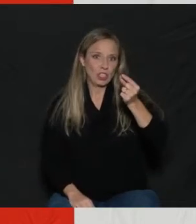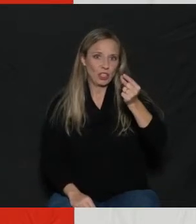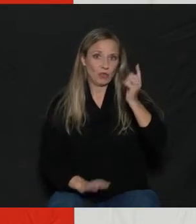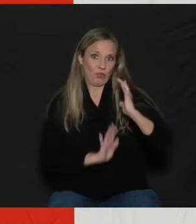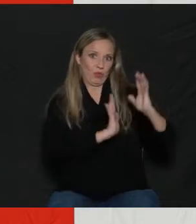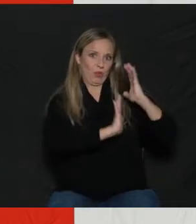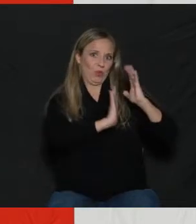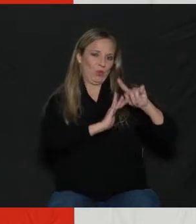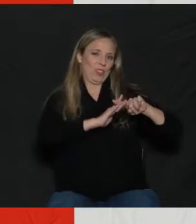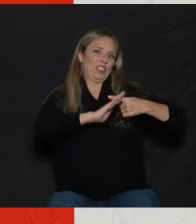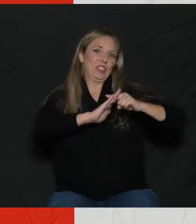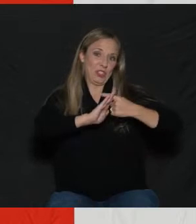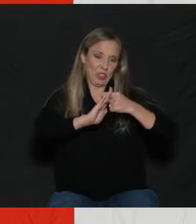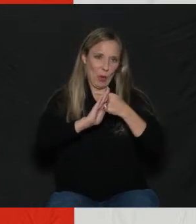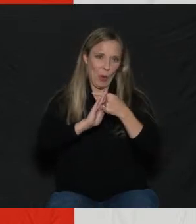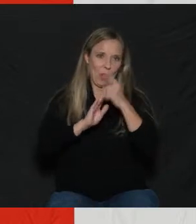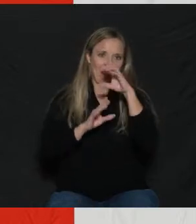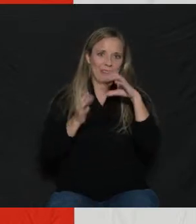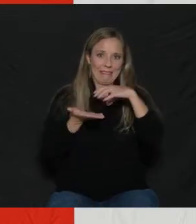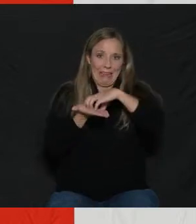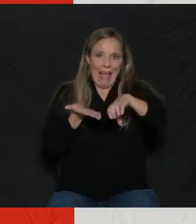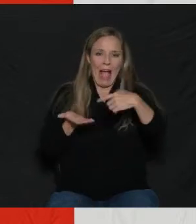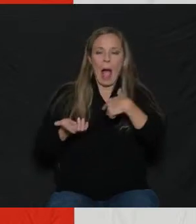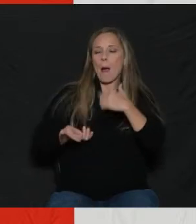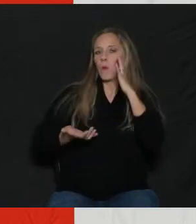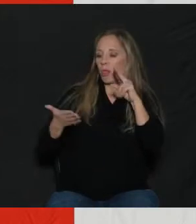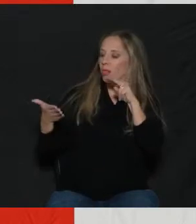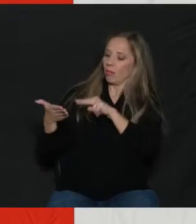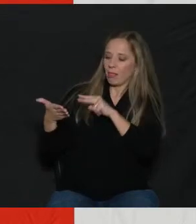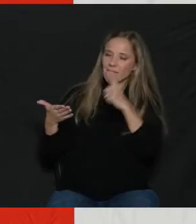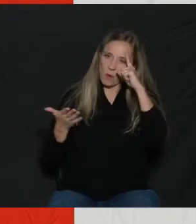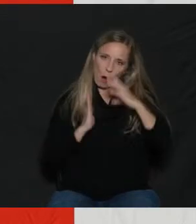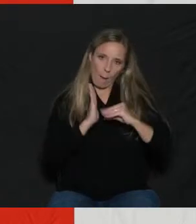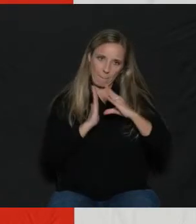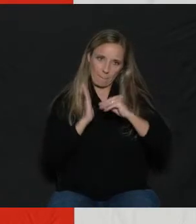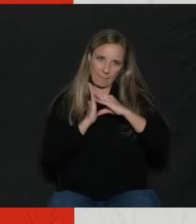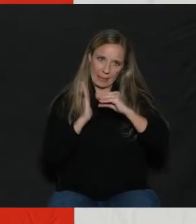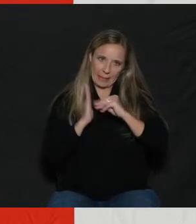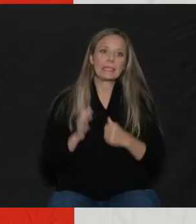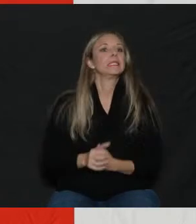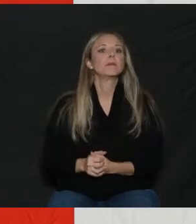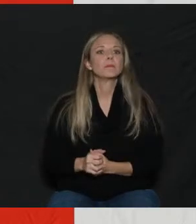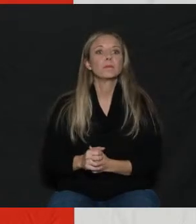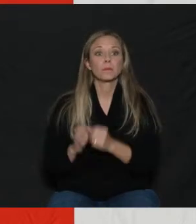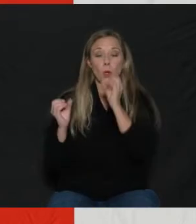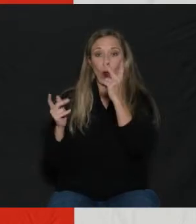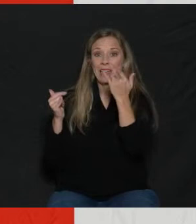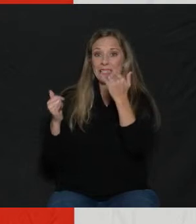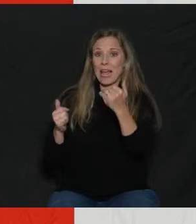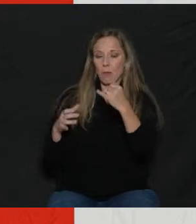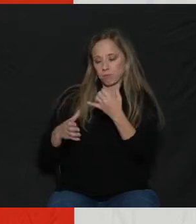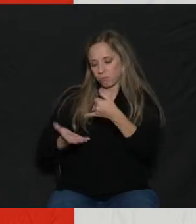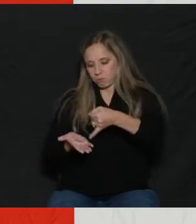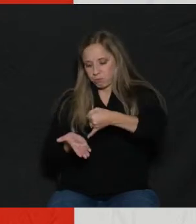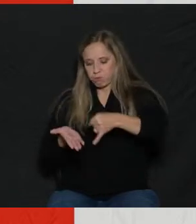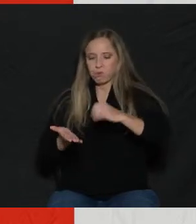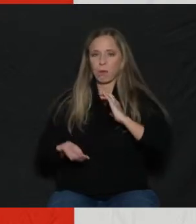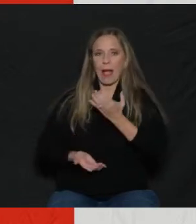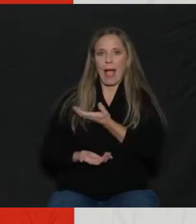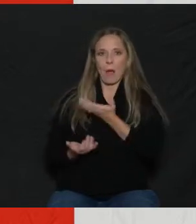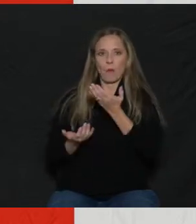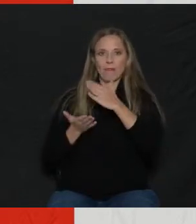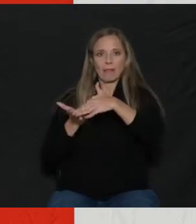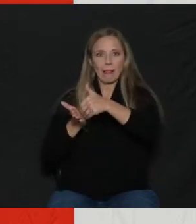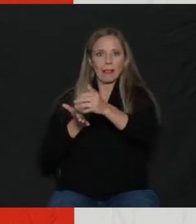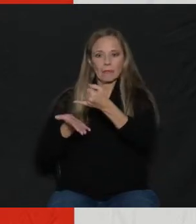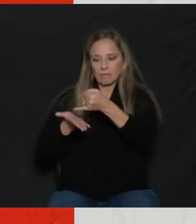tree cake as a template here that I'm gonna copy. Okay. All right, we're going to pipe in our filling. All right, what is this contraption?